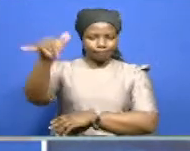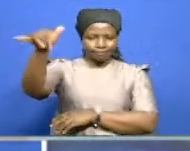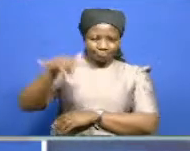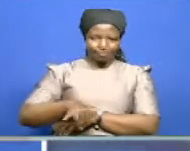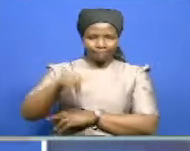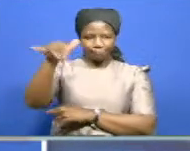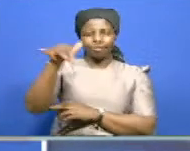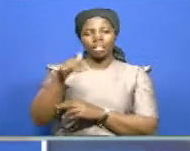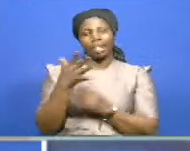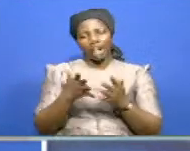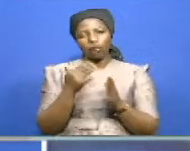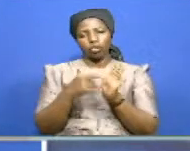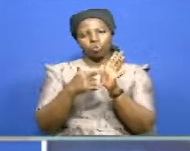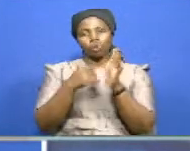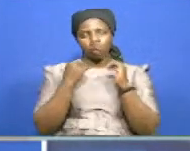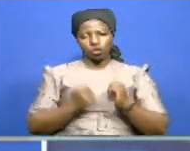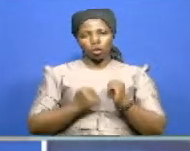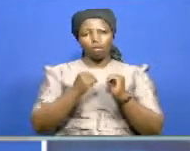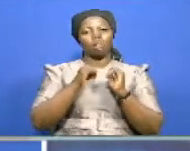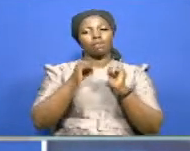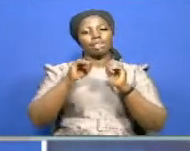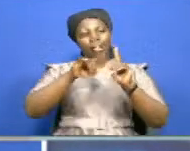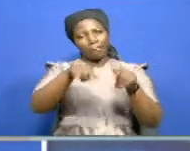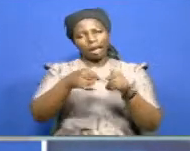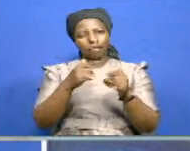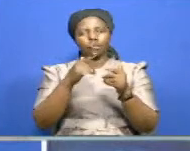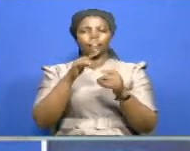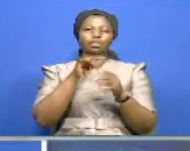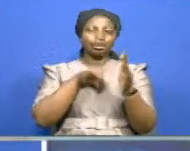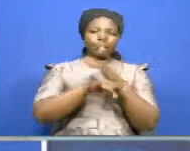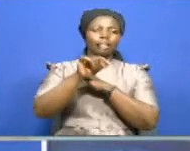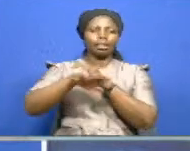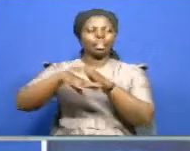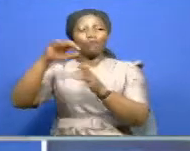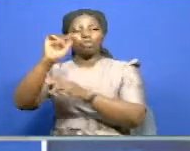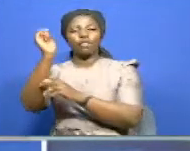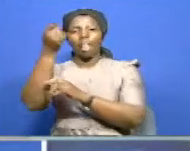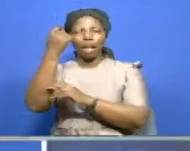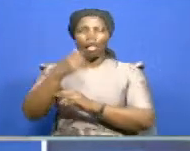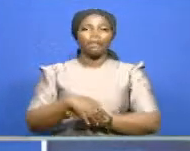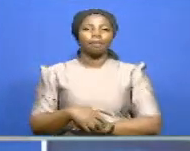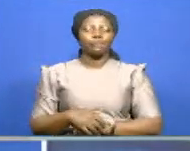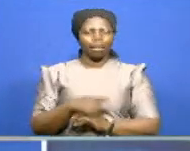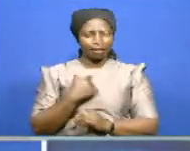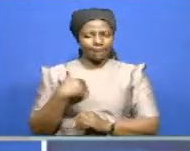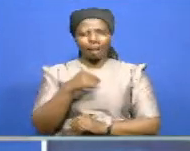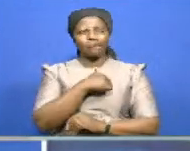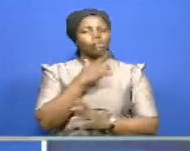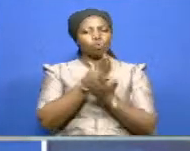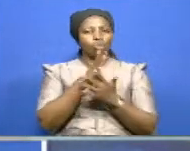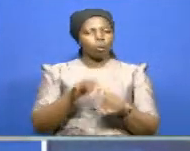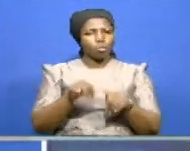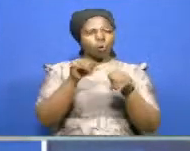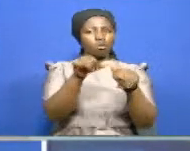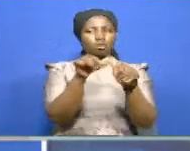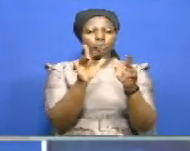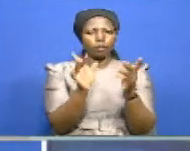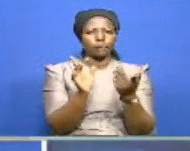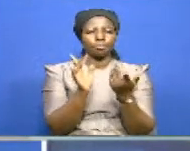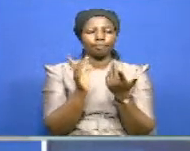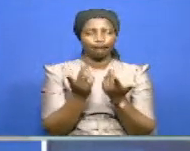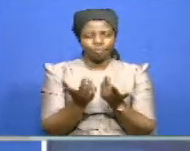between Kenya, in and out of Kenya, and we will continue